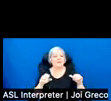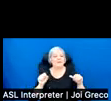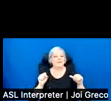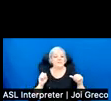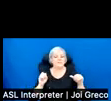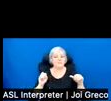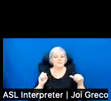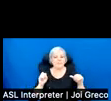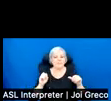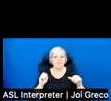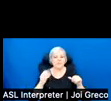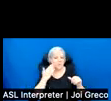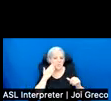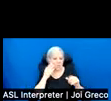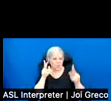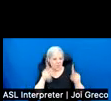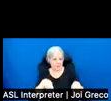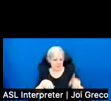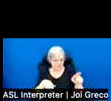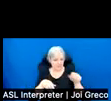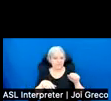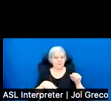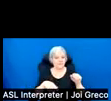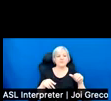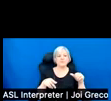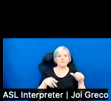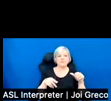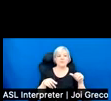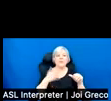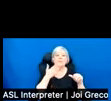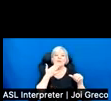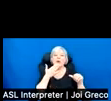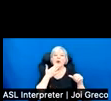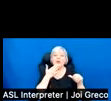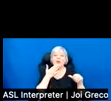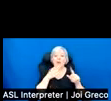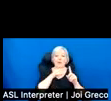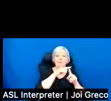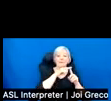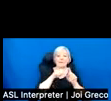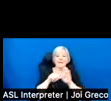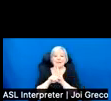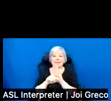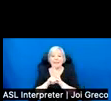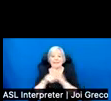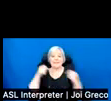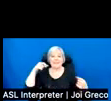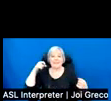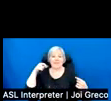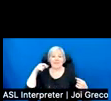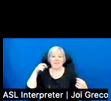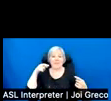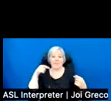friend of that individual. So what you're seeing is that the colors represent the positive and the negative electrical signals from within the